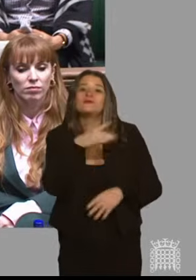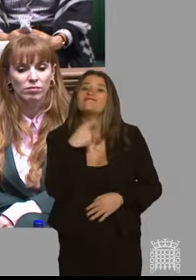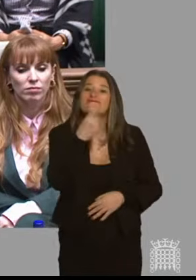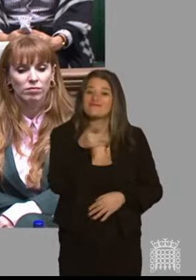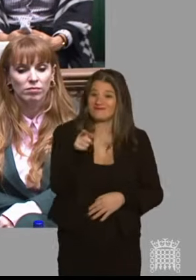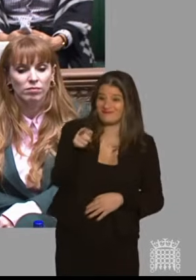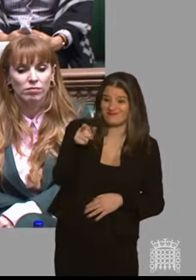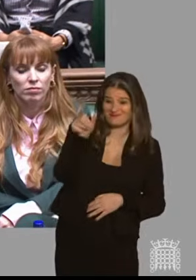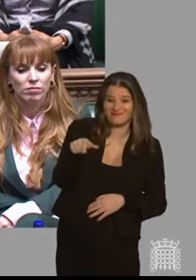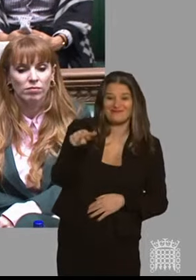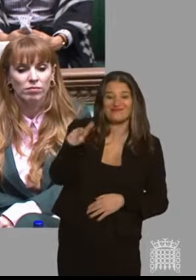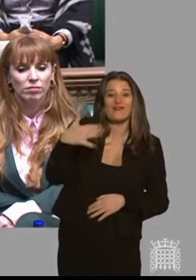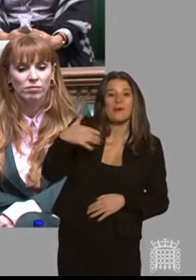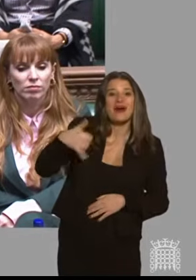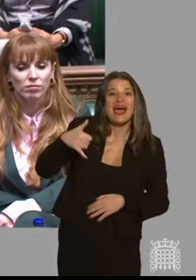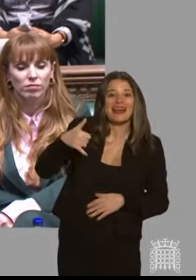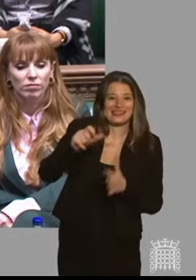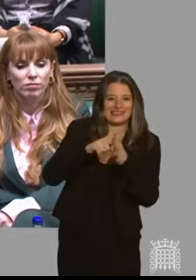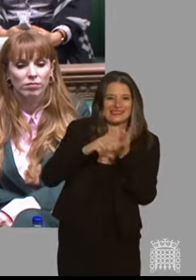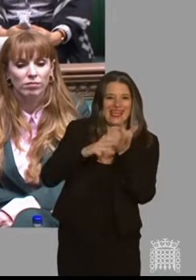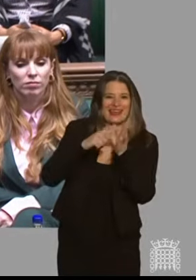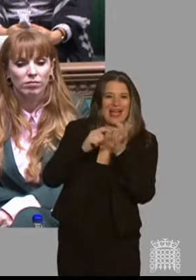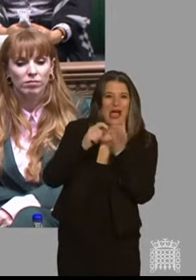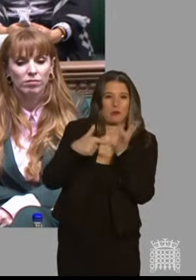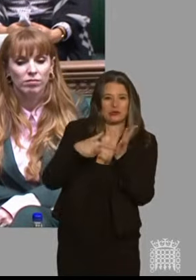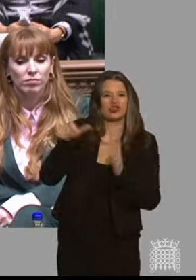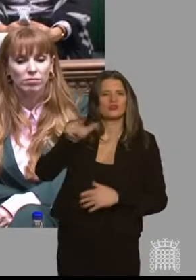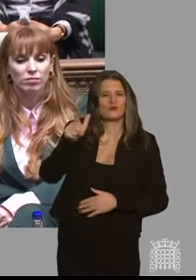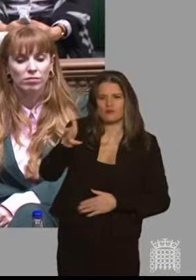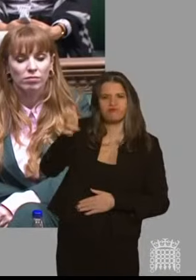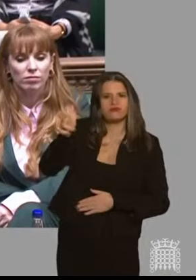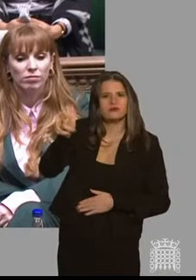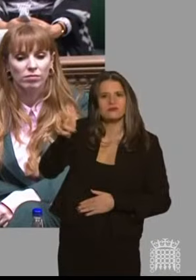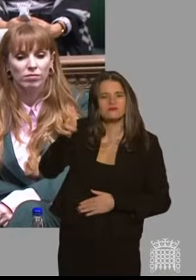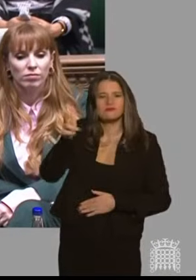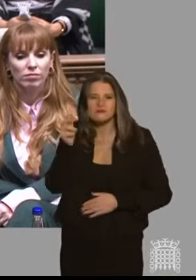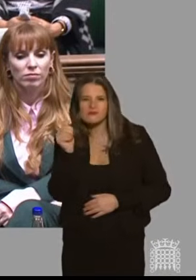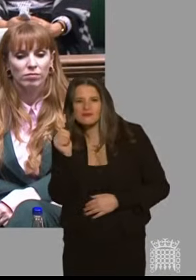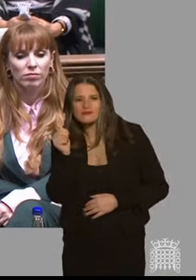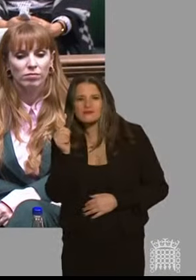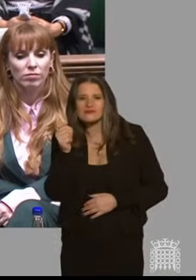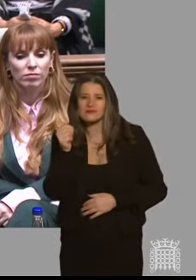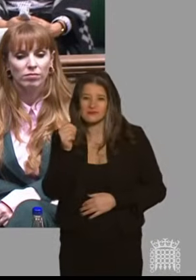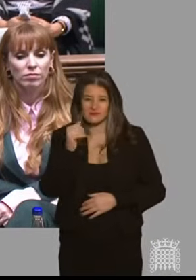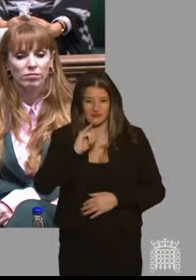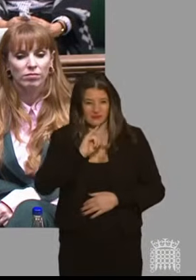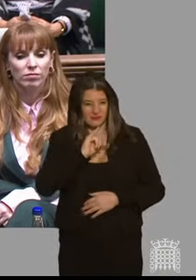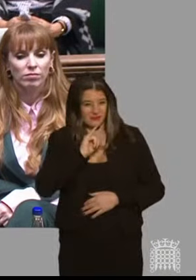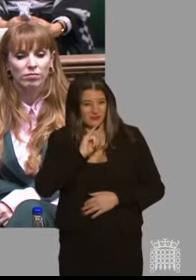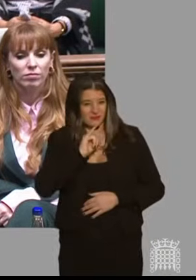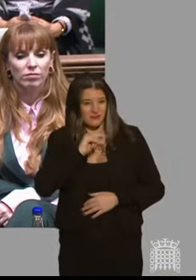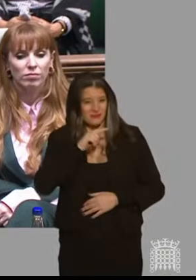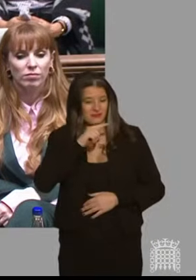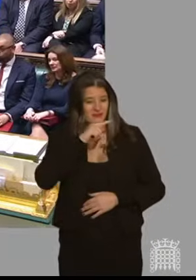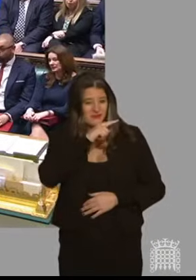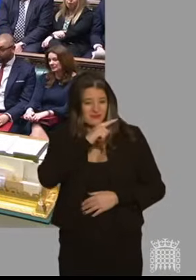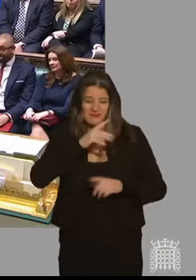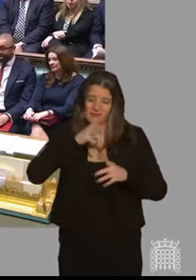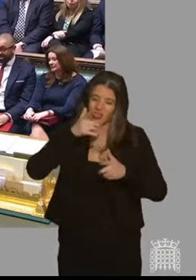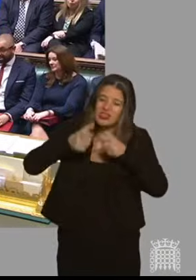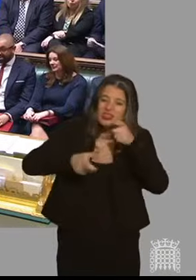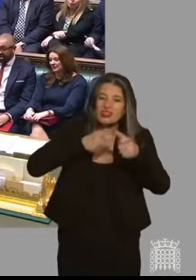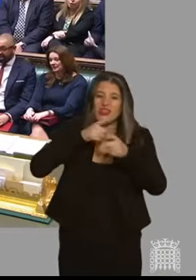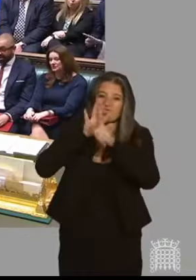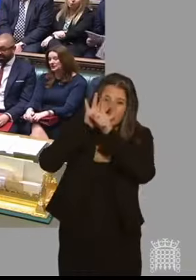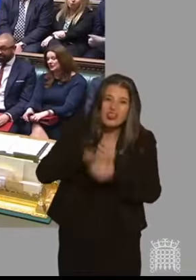have to make before the Prime Minister plucked up the courage to hand back the £10 million that he's taken from him?